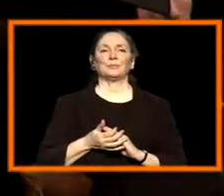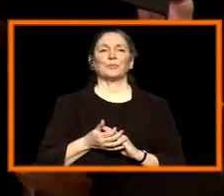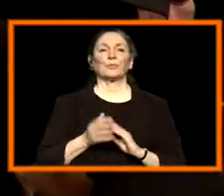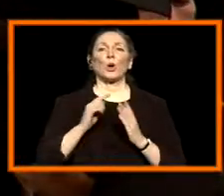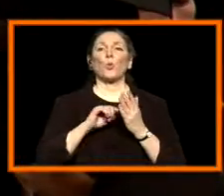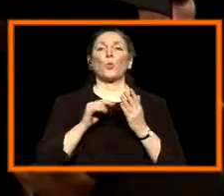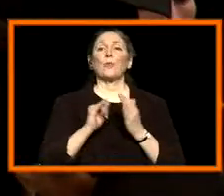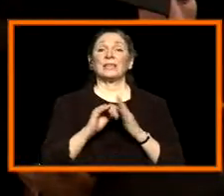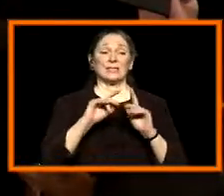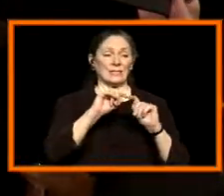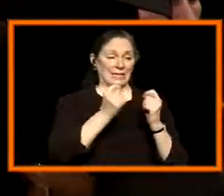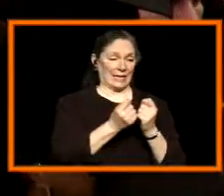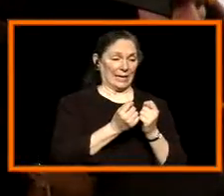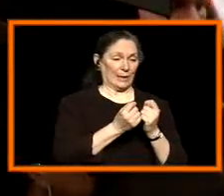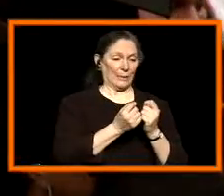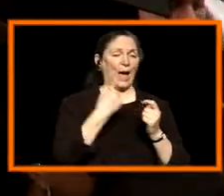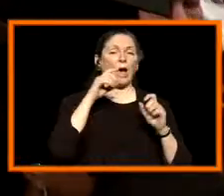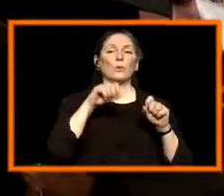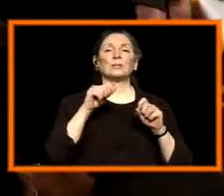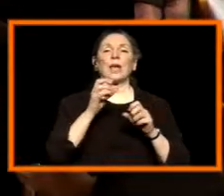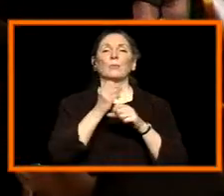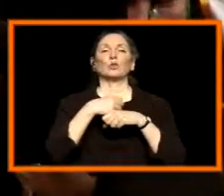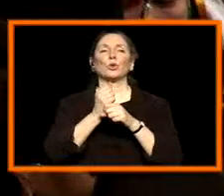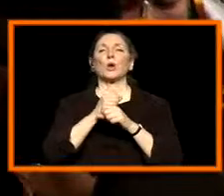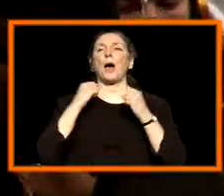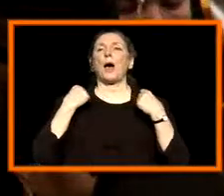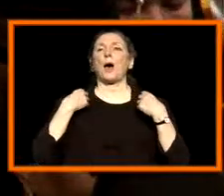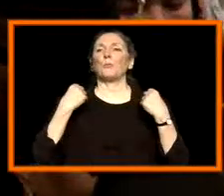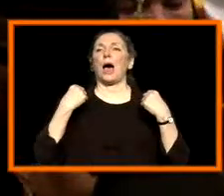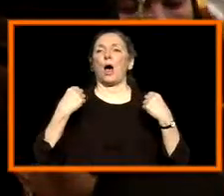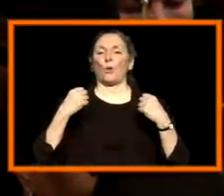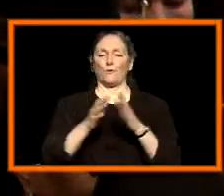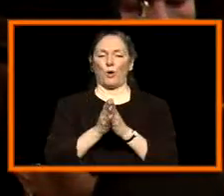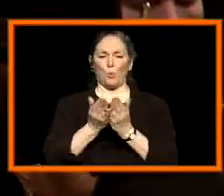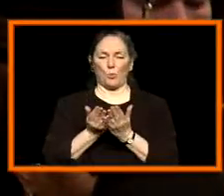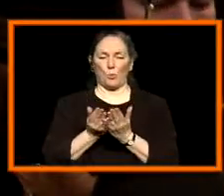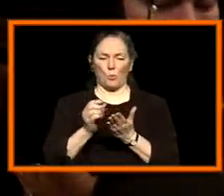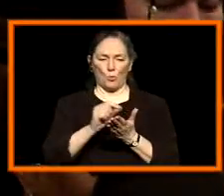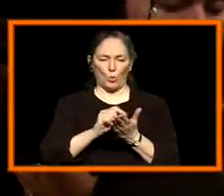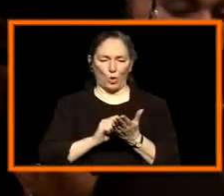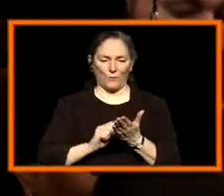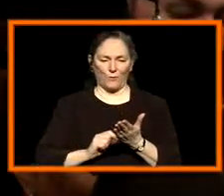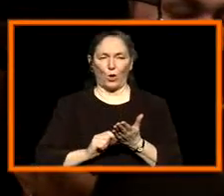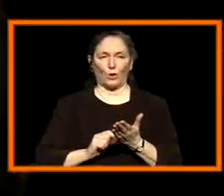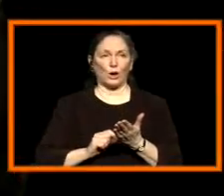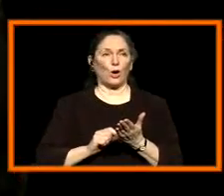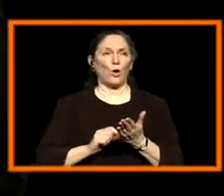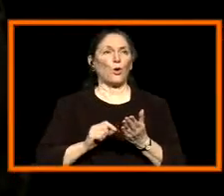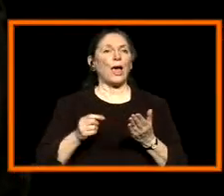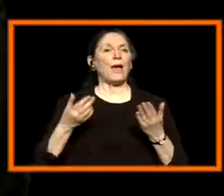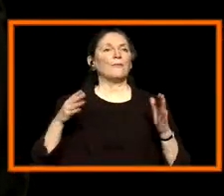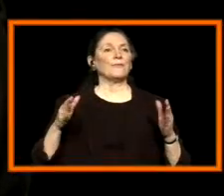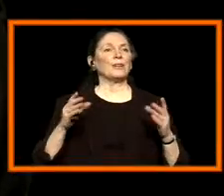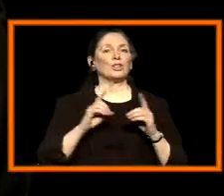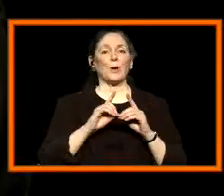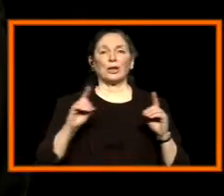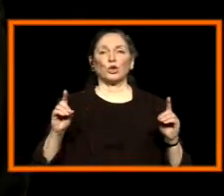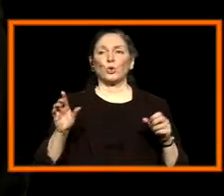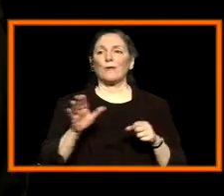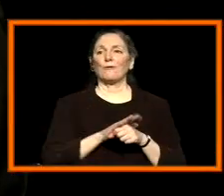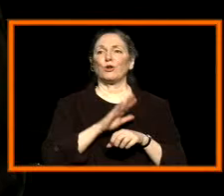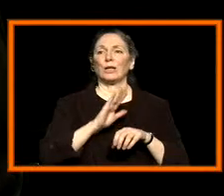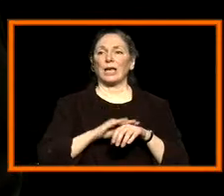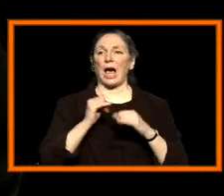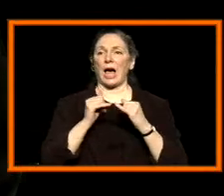With this team, I was able to create a powerful portfolio and complete my degree fully